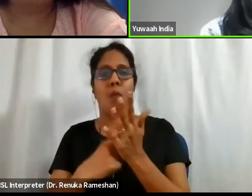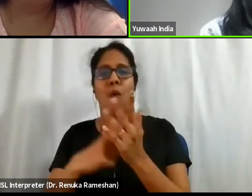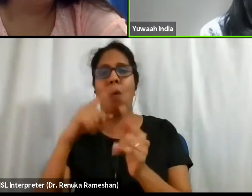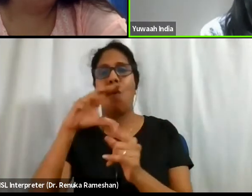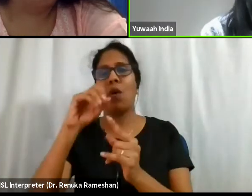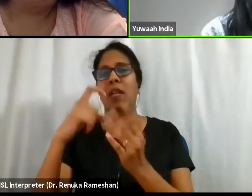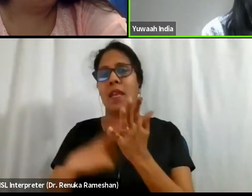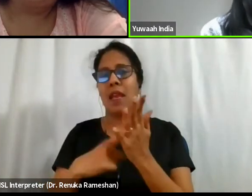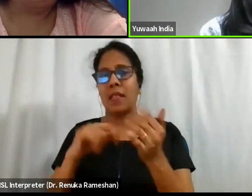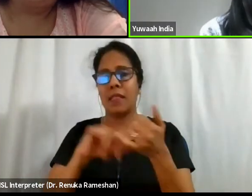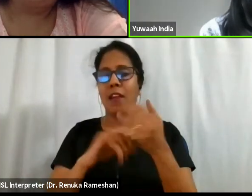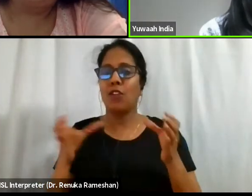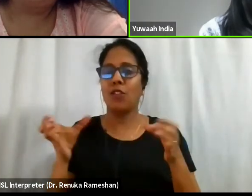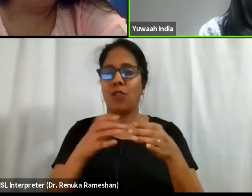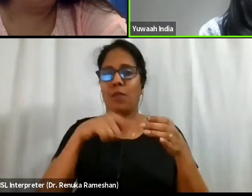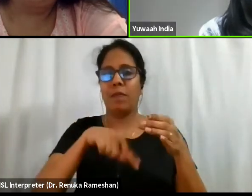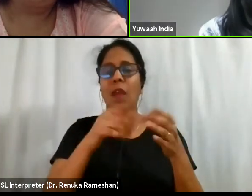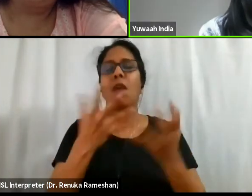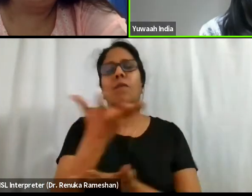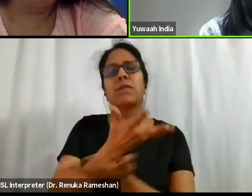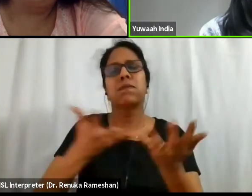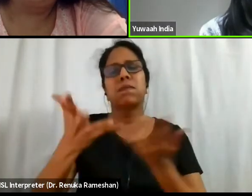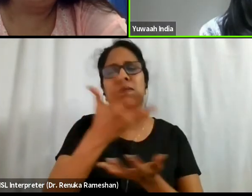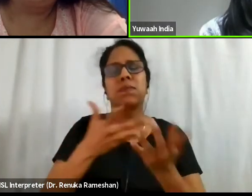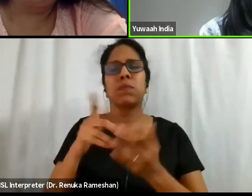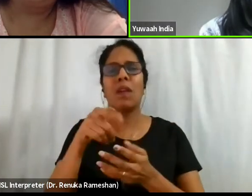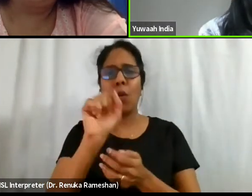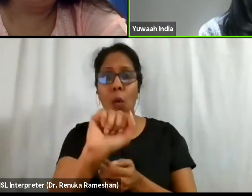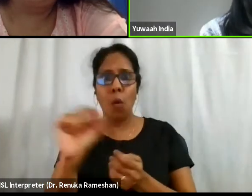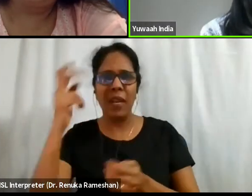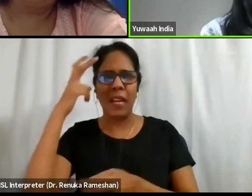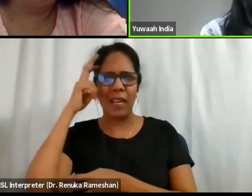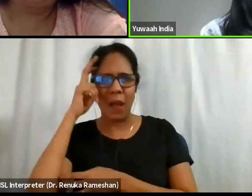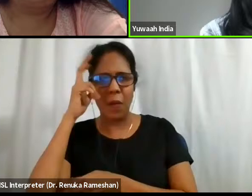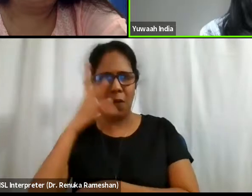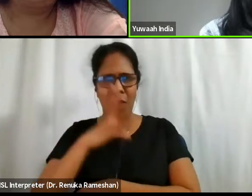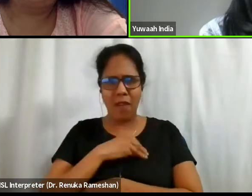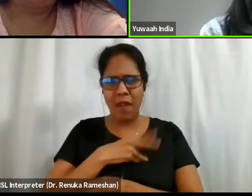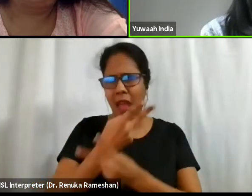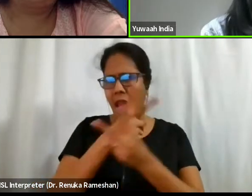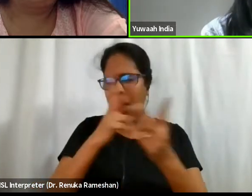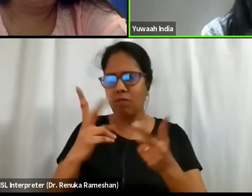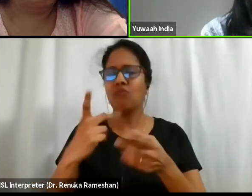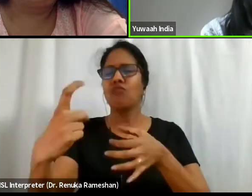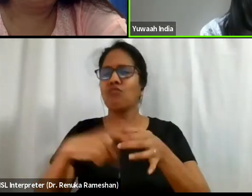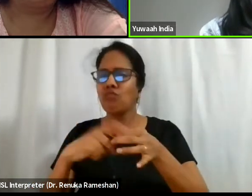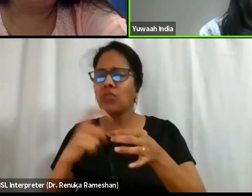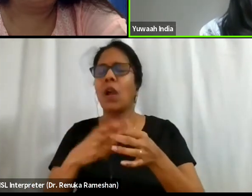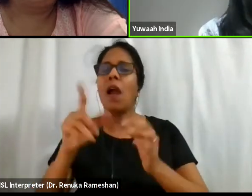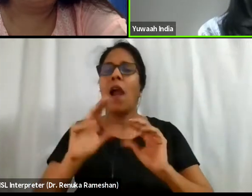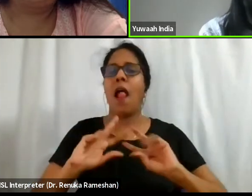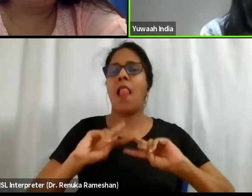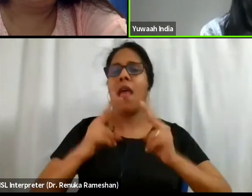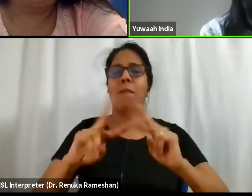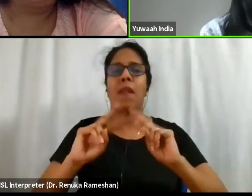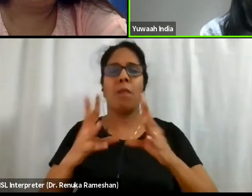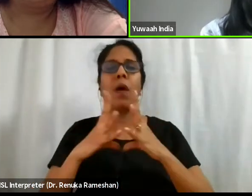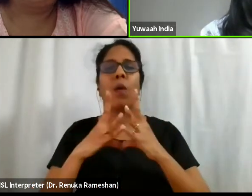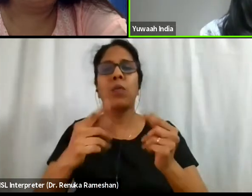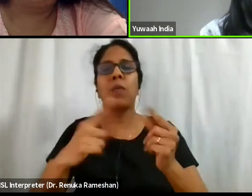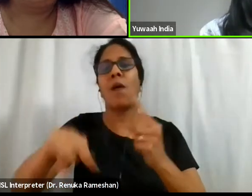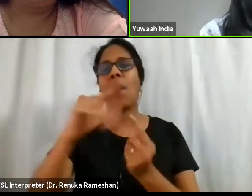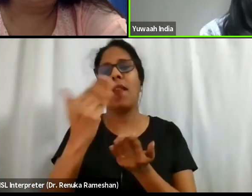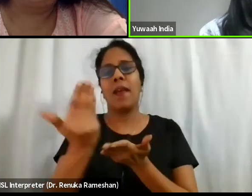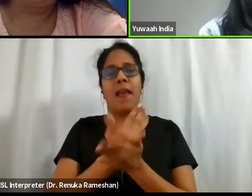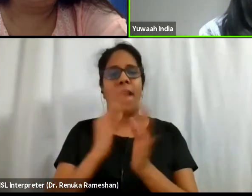these interactive sessions, we hope to address your doubts and concerns so that you can secure yourself, your family, your community,